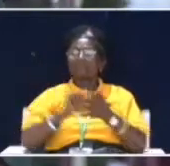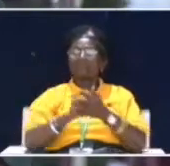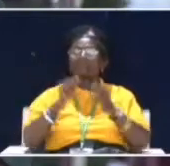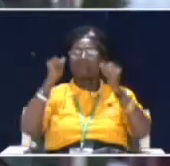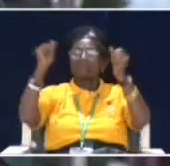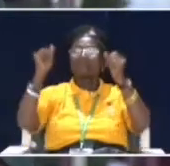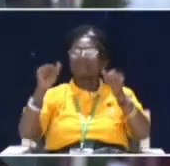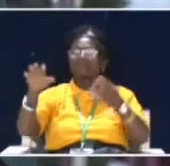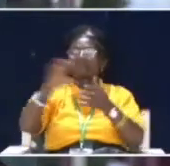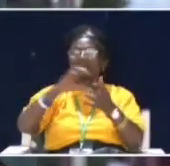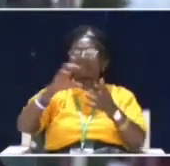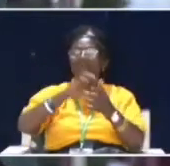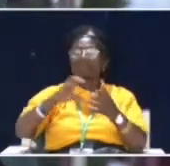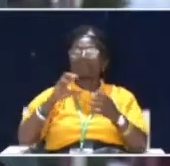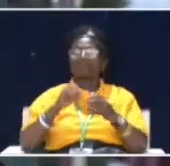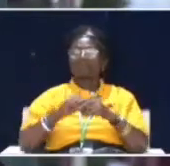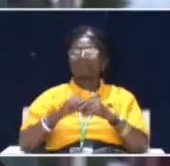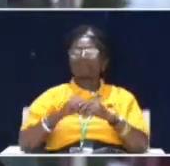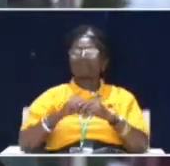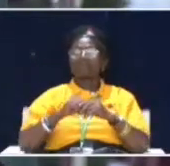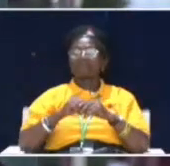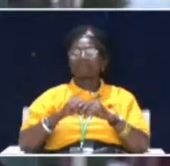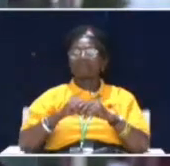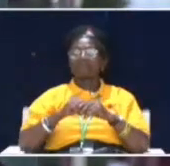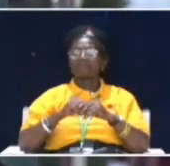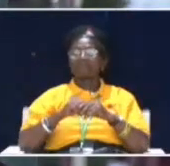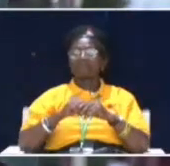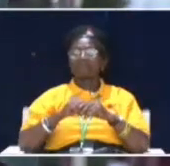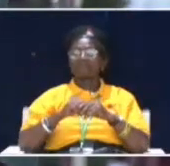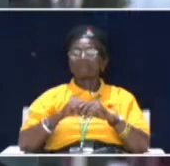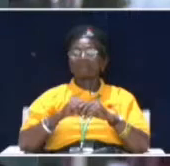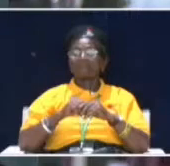power corrupts. Pe agbara ma nso ni di